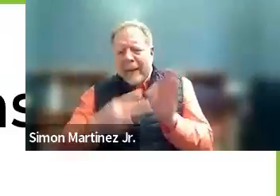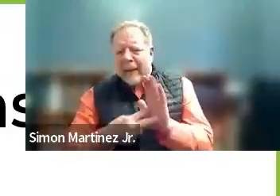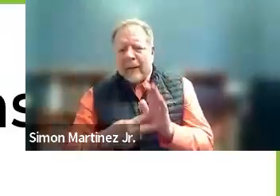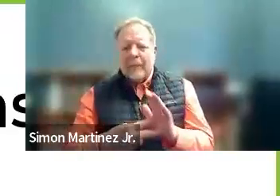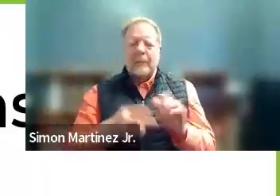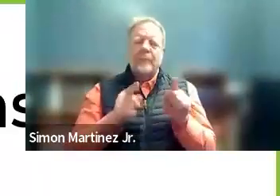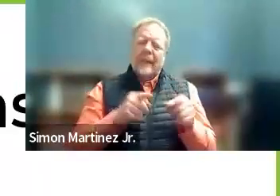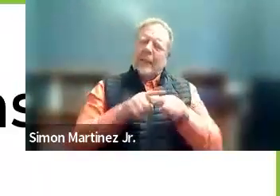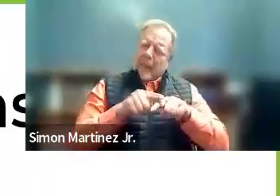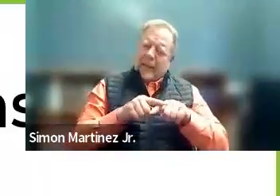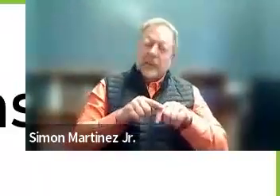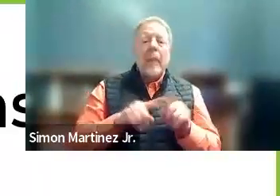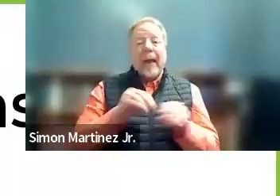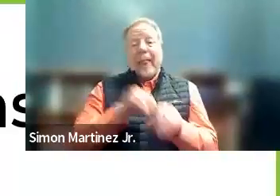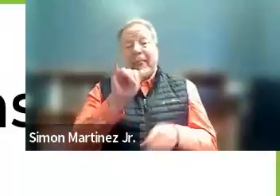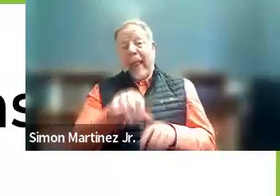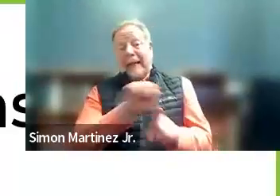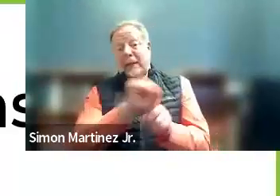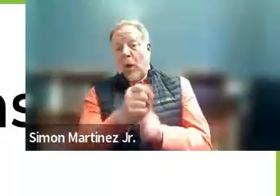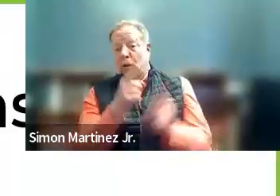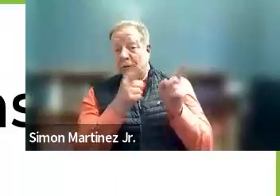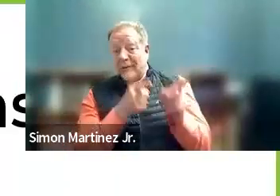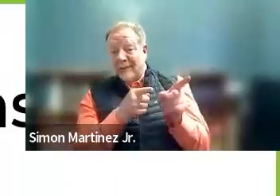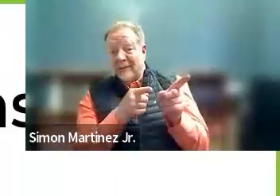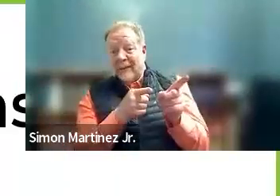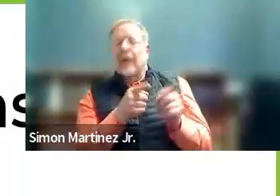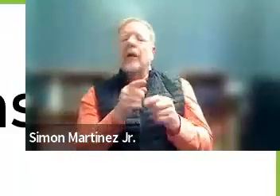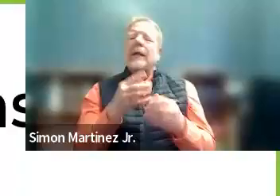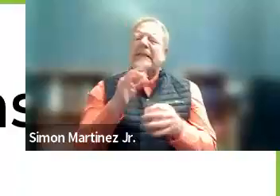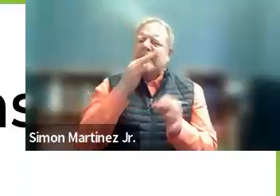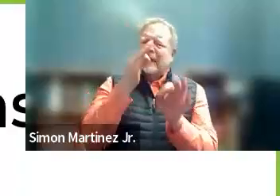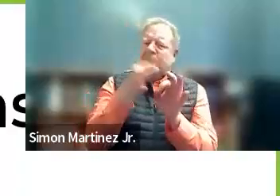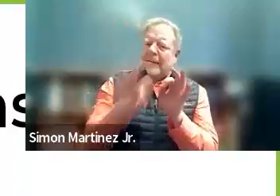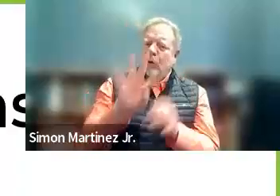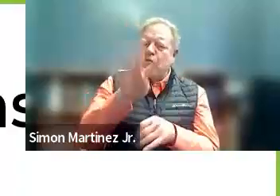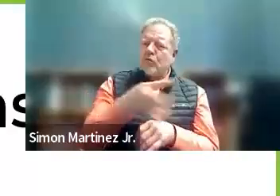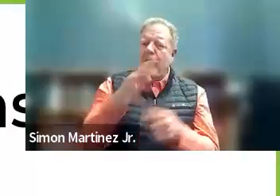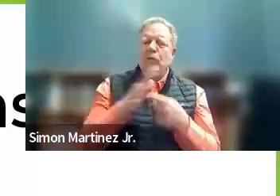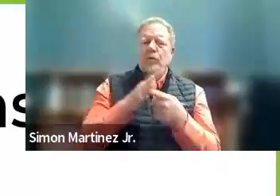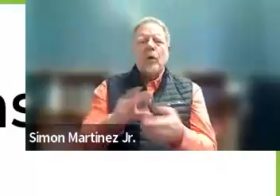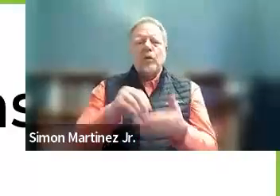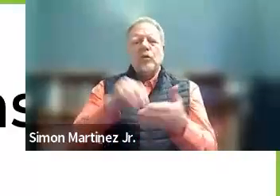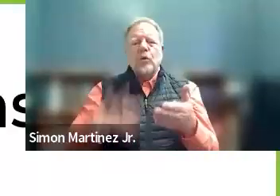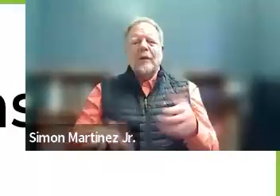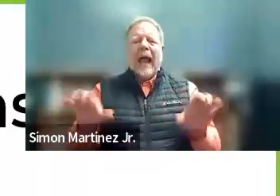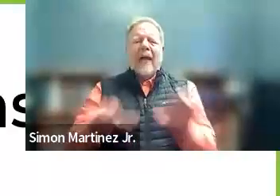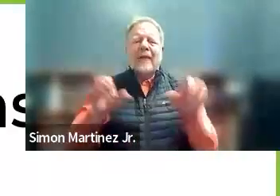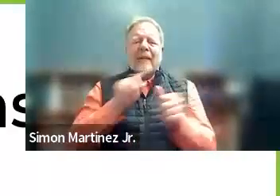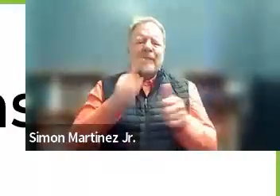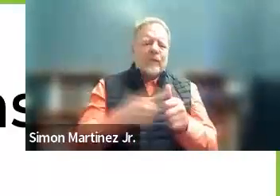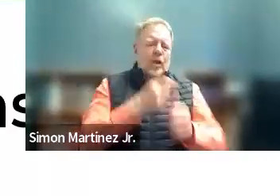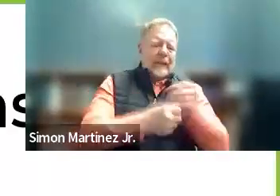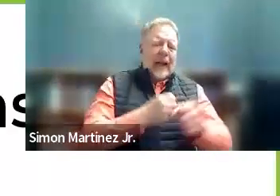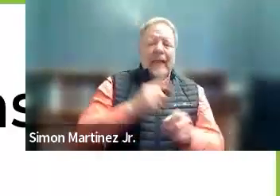meaning. But in this case, it's a fairly simple graph showing student weekly activities between first year and second year